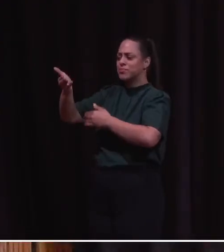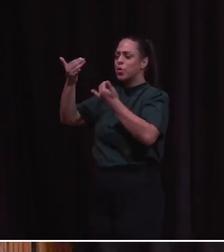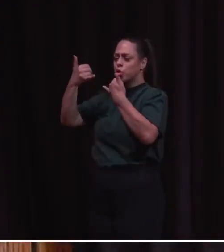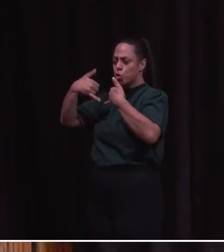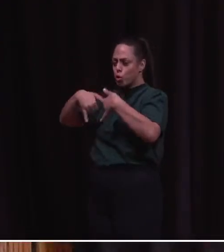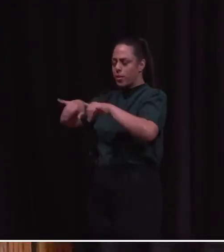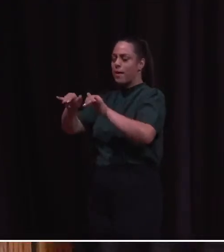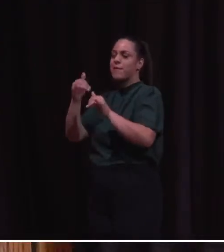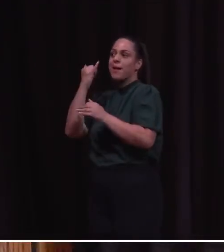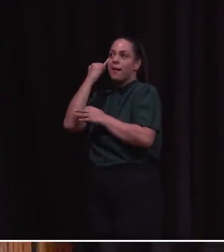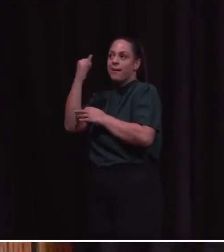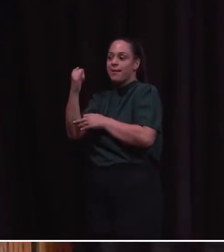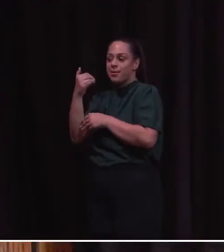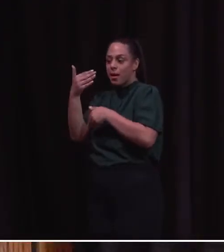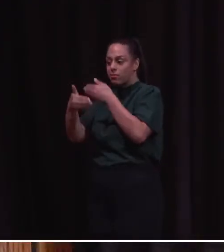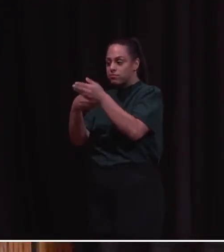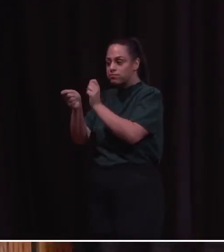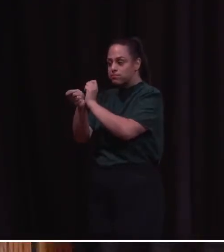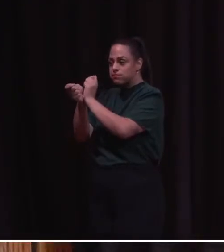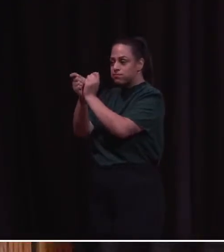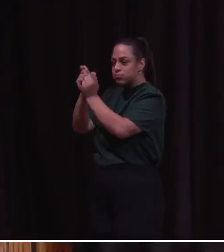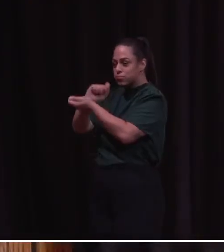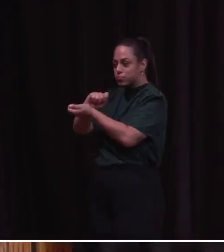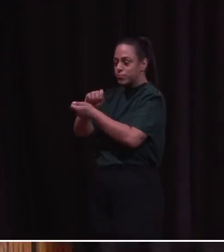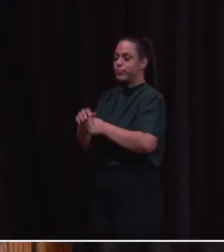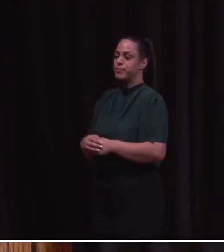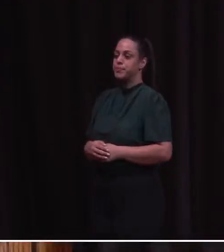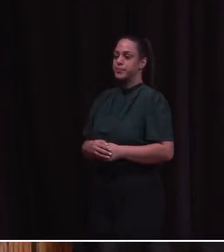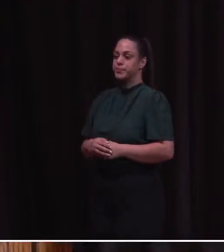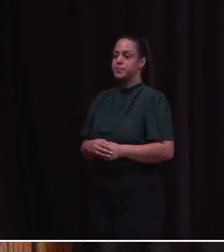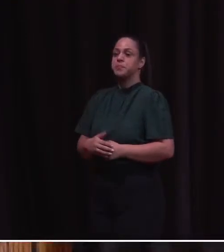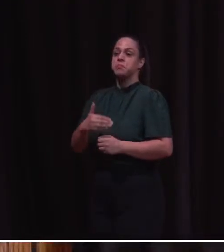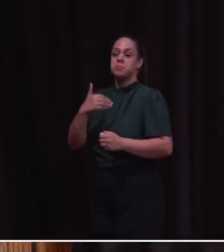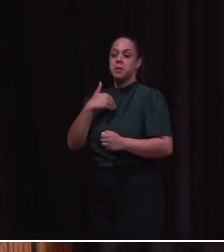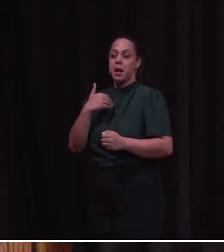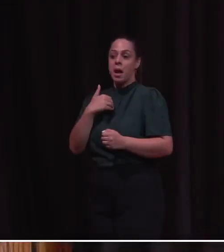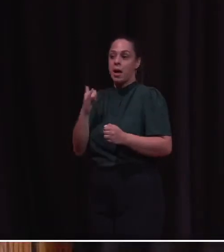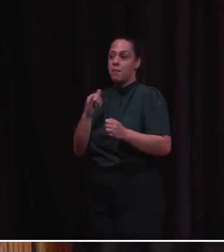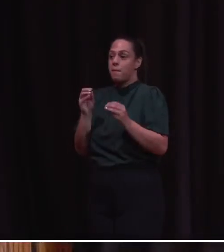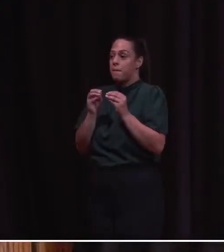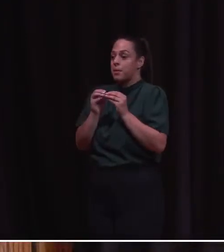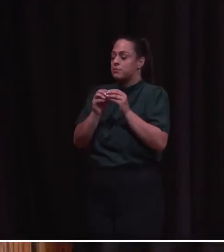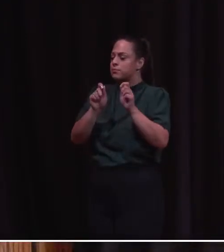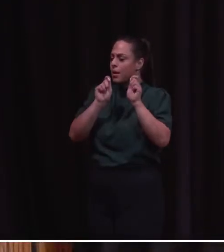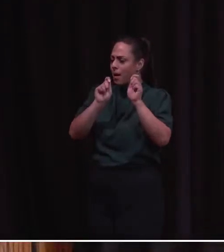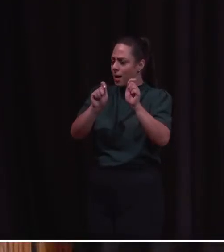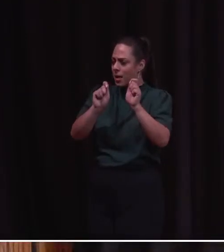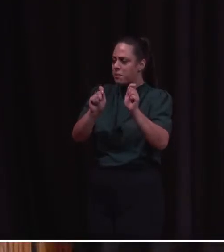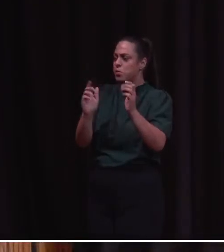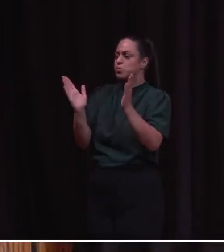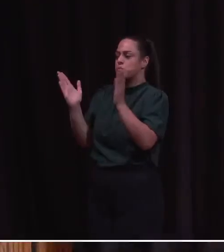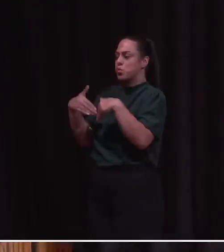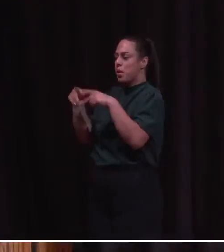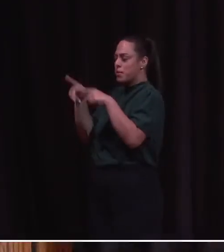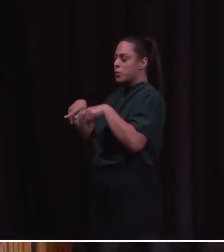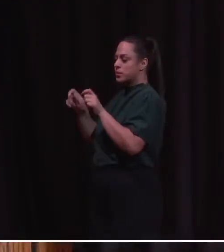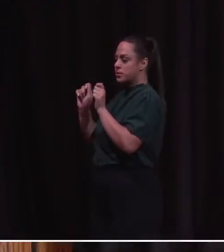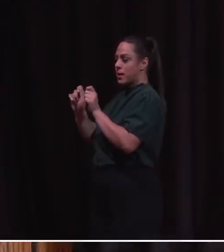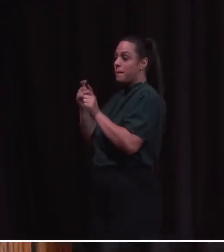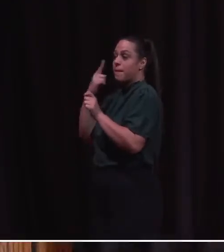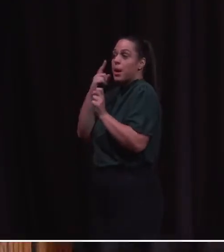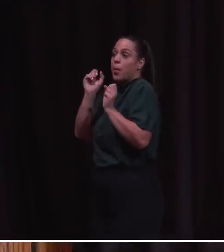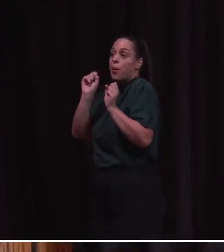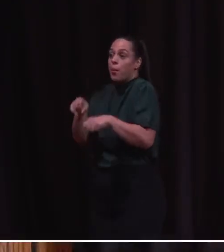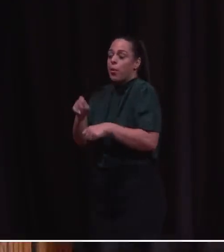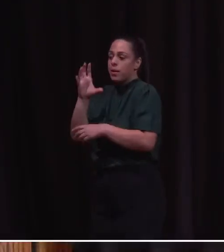has inspired generations of academics and non-academics alike to take seriously the insights of